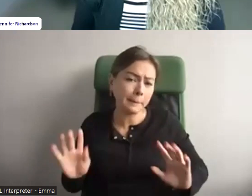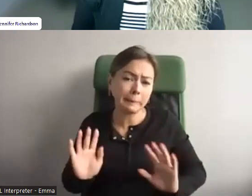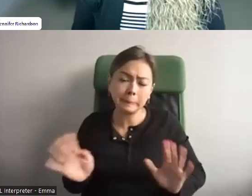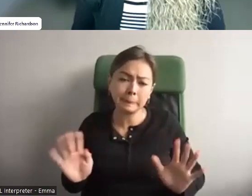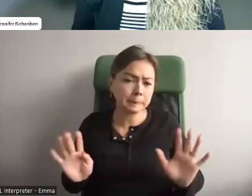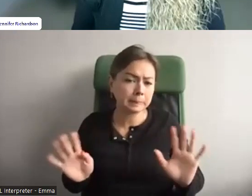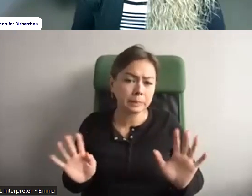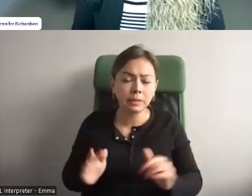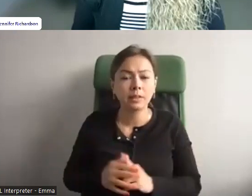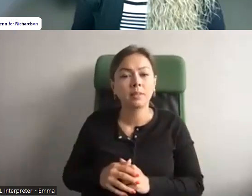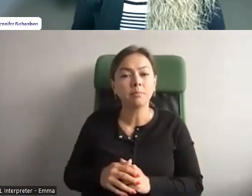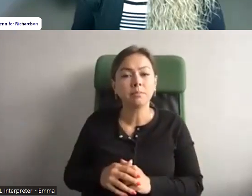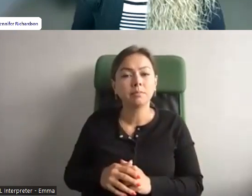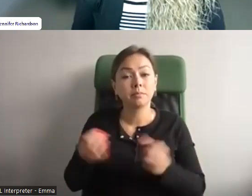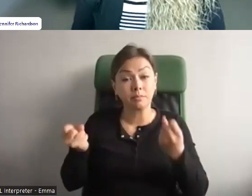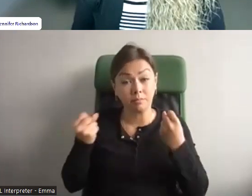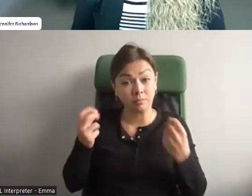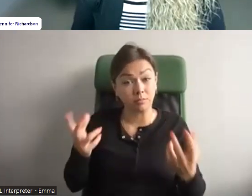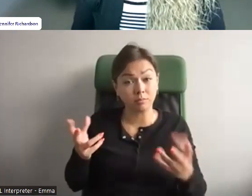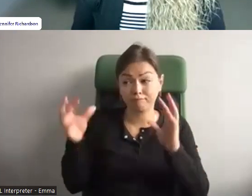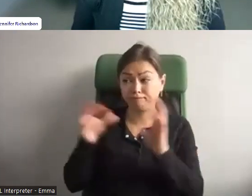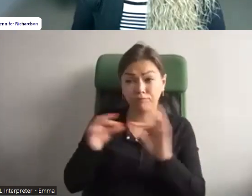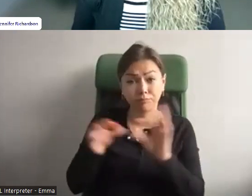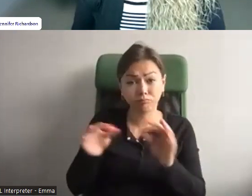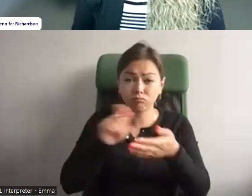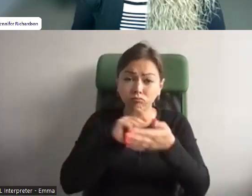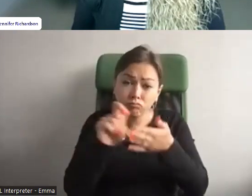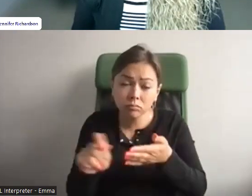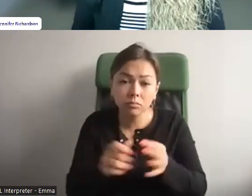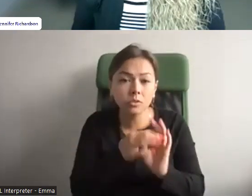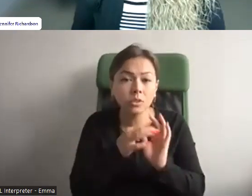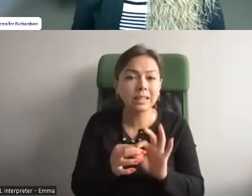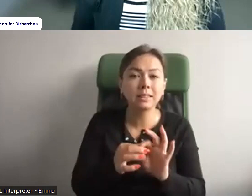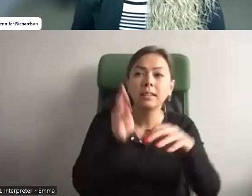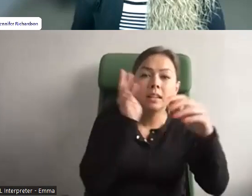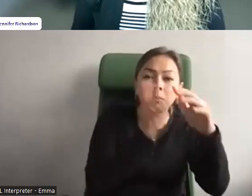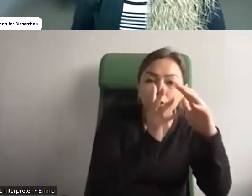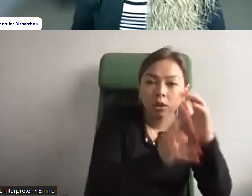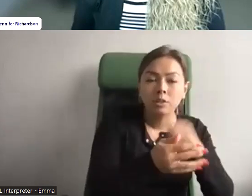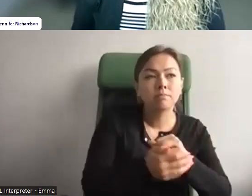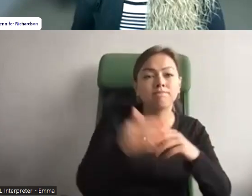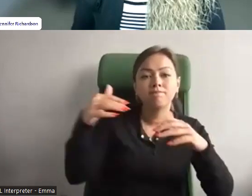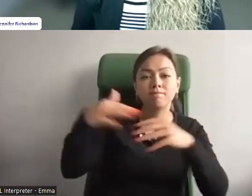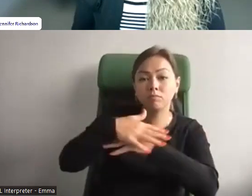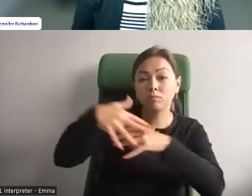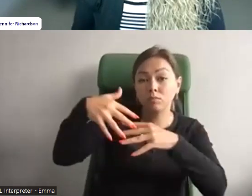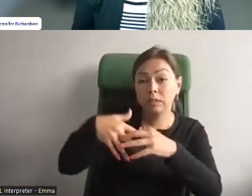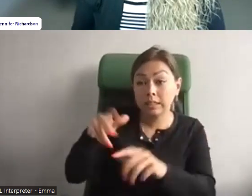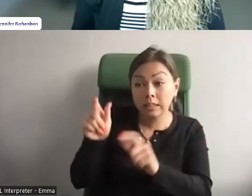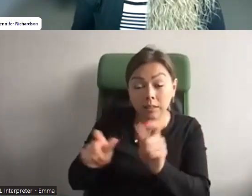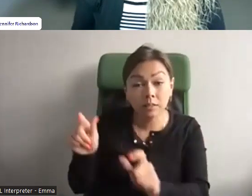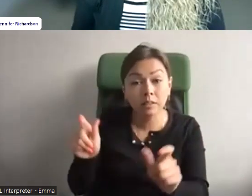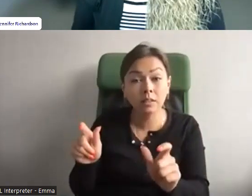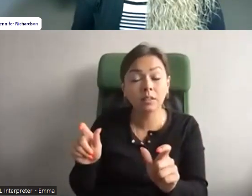a lot of the coverage on immigration, on Indigenous issues, will generate those kinds